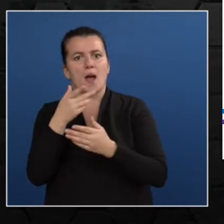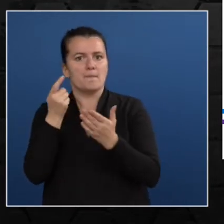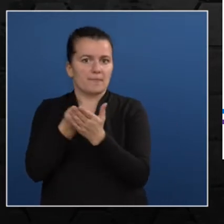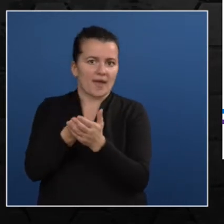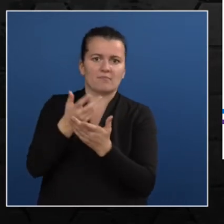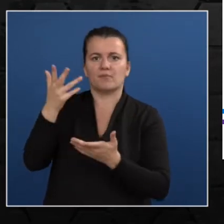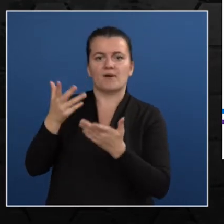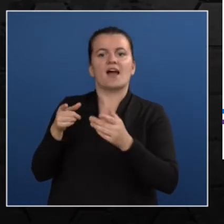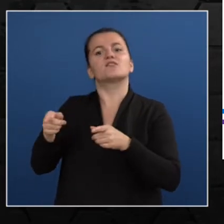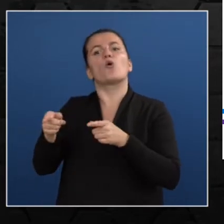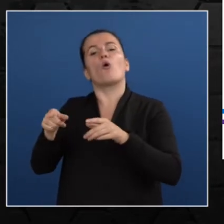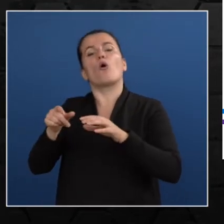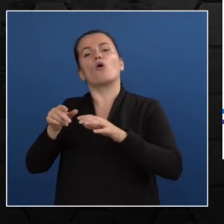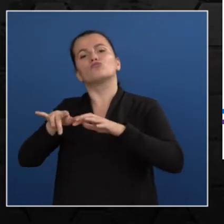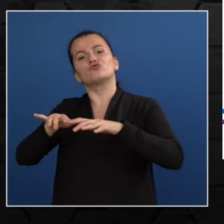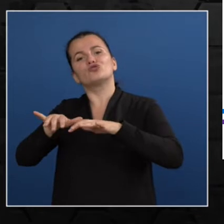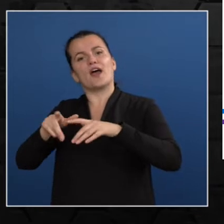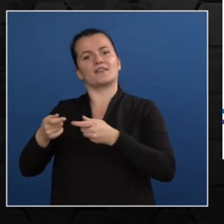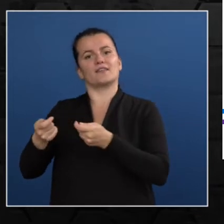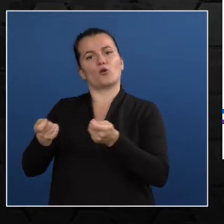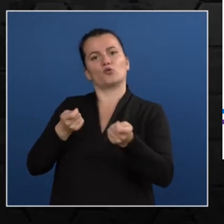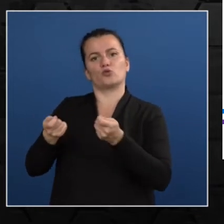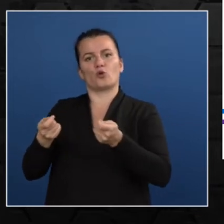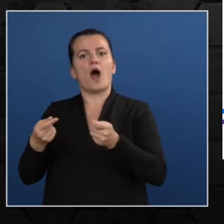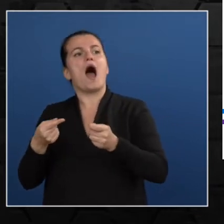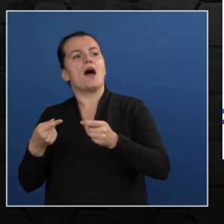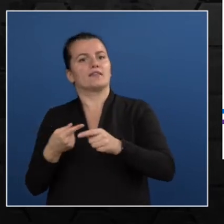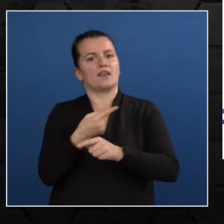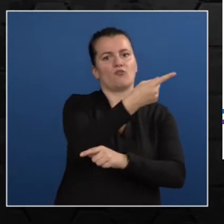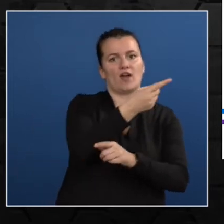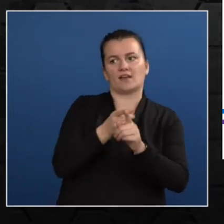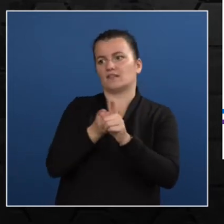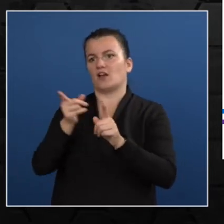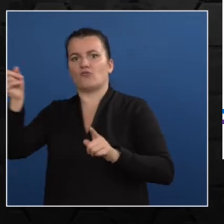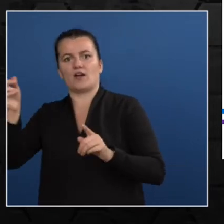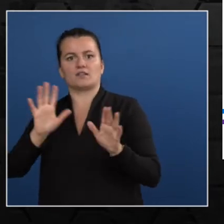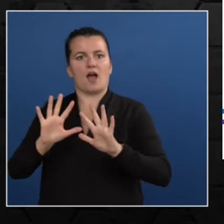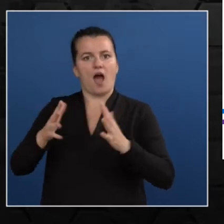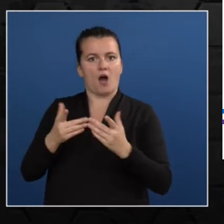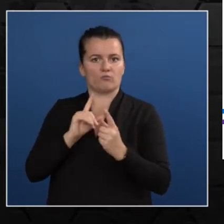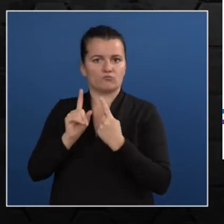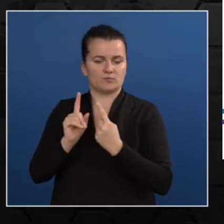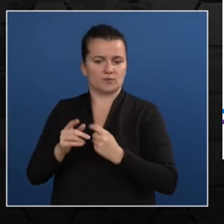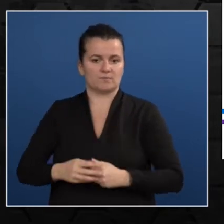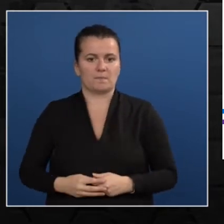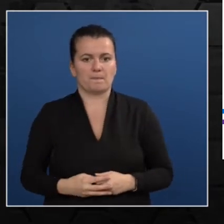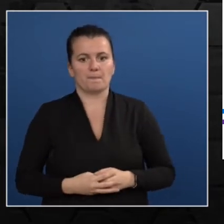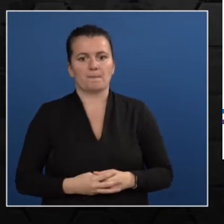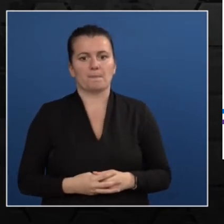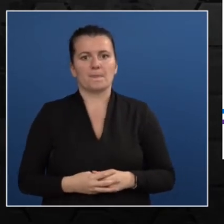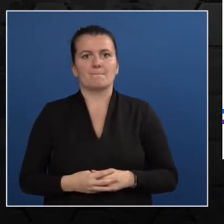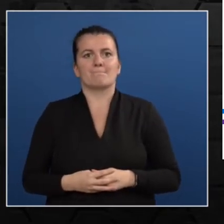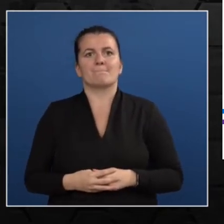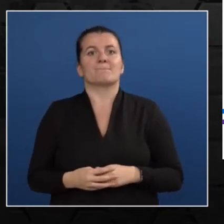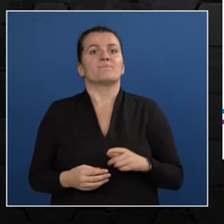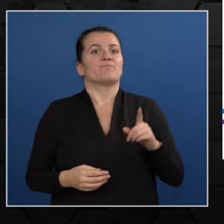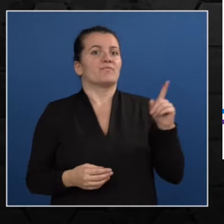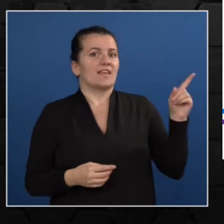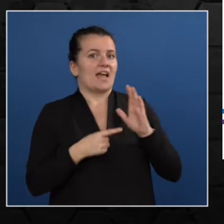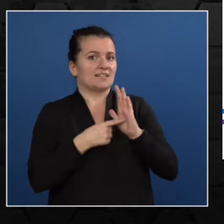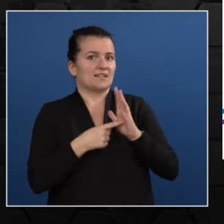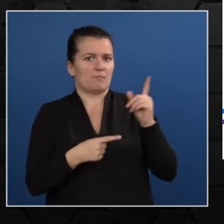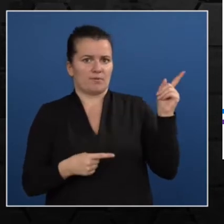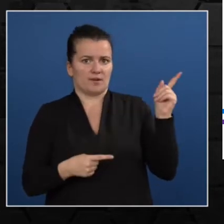of NLP is, you can see one example here. This is dependency parsing. What this